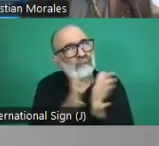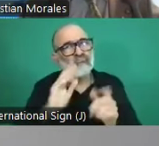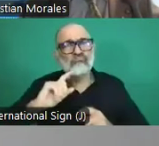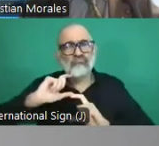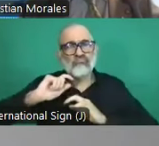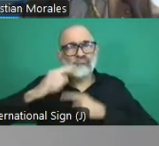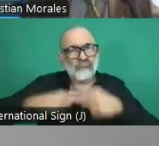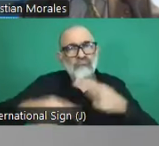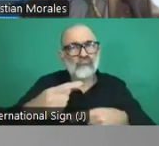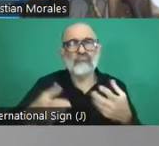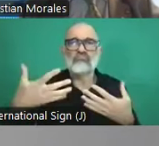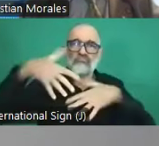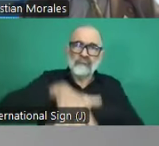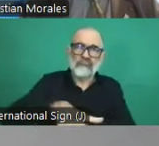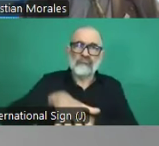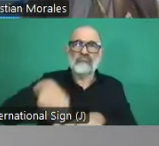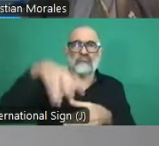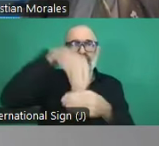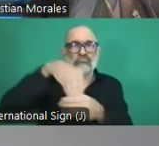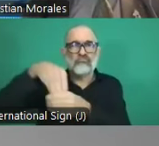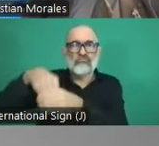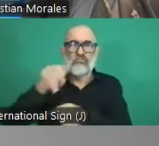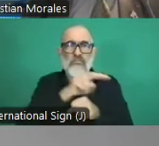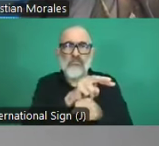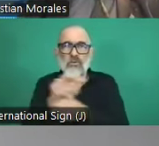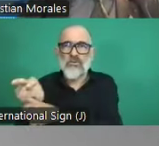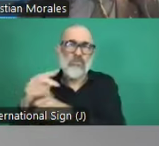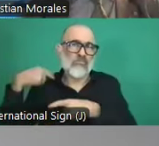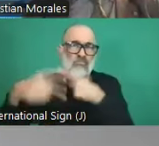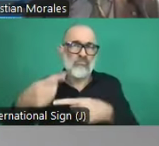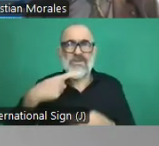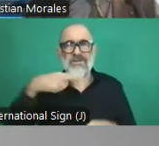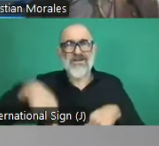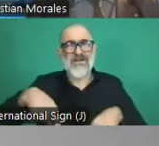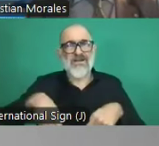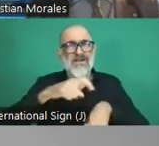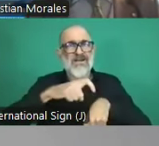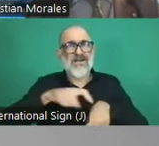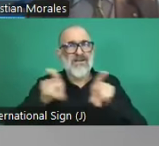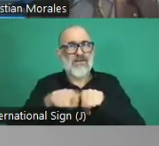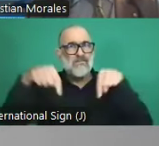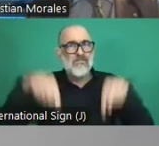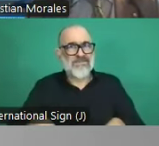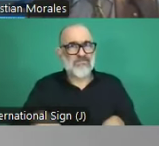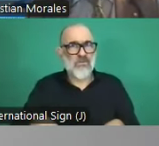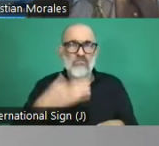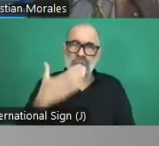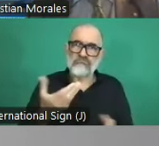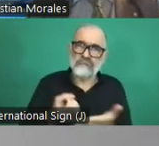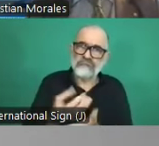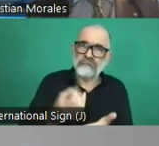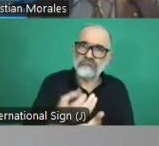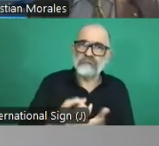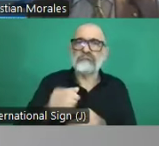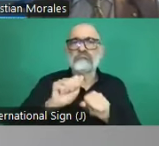real-time monitoring. Good information has become an indispensable asset for all health managers.